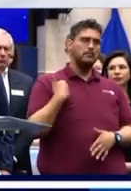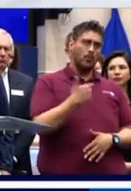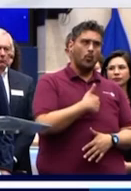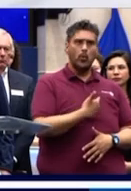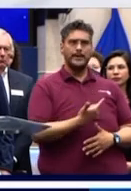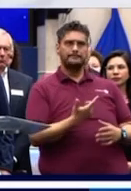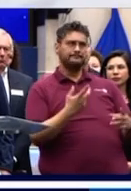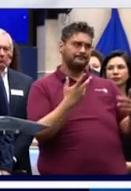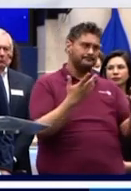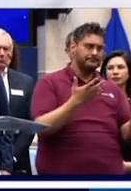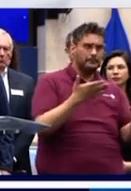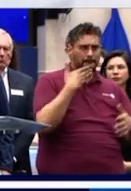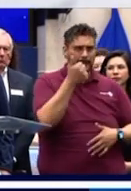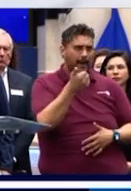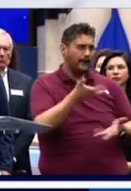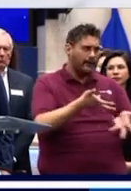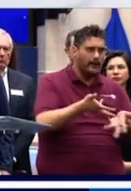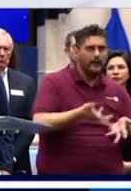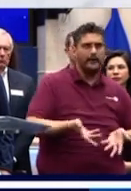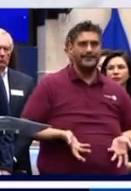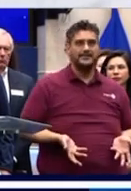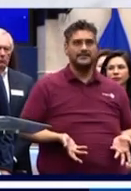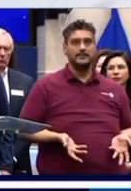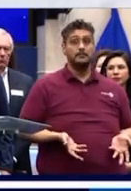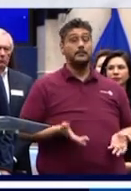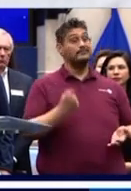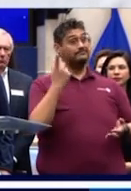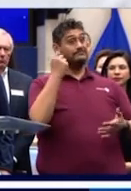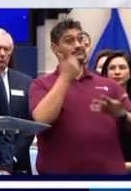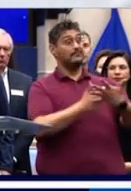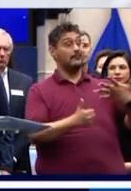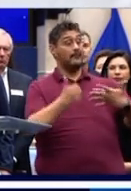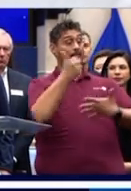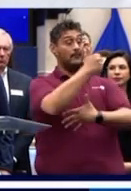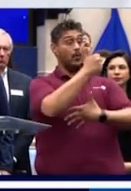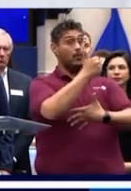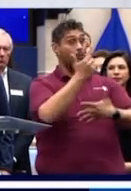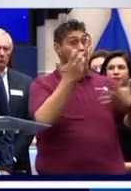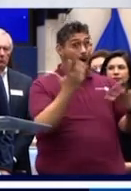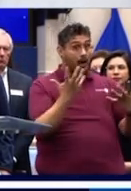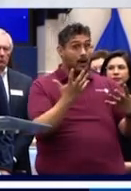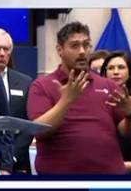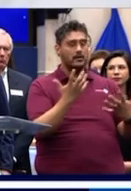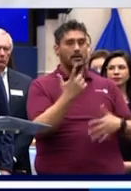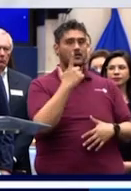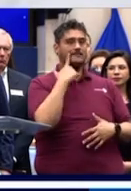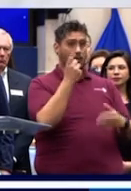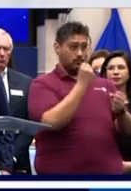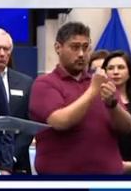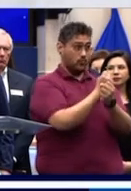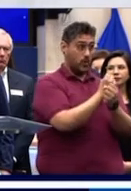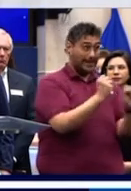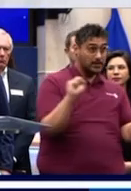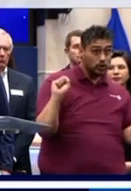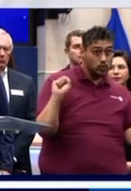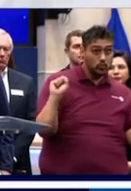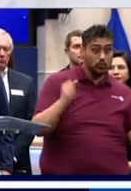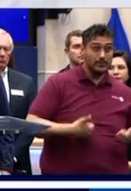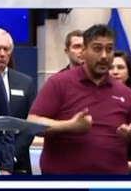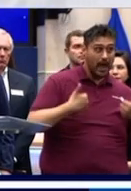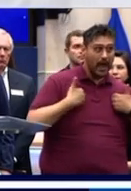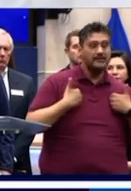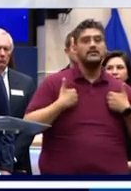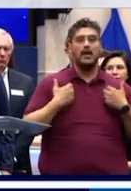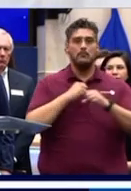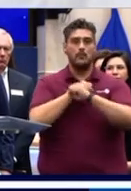lines. Again, our primary focus remains on impacting and affecting rescues and saving lives while